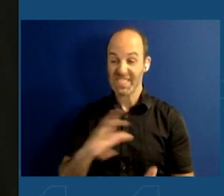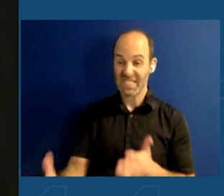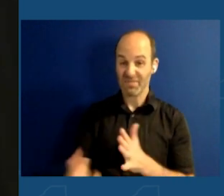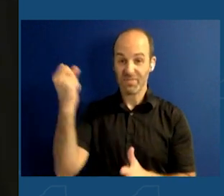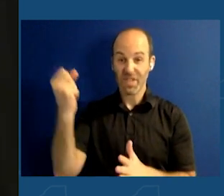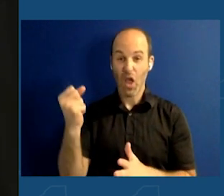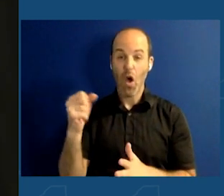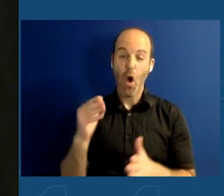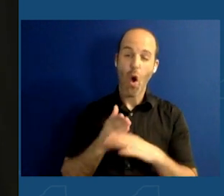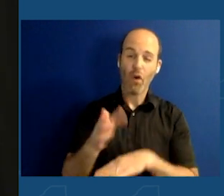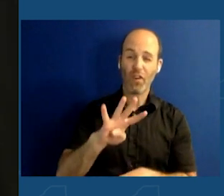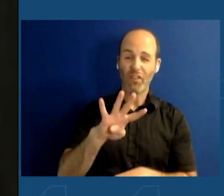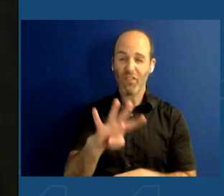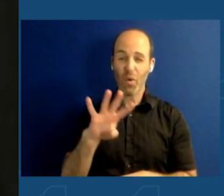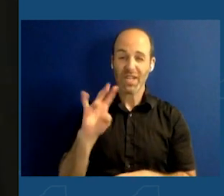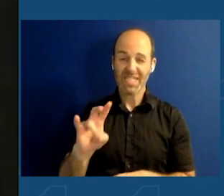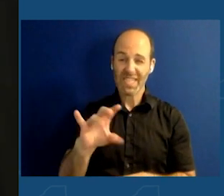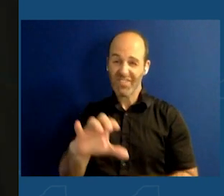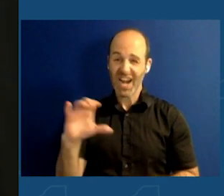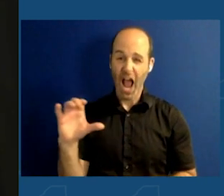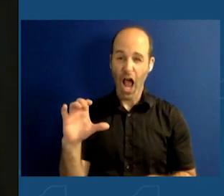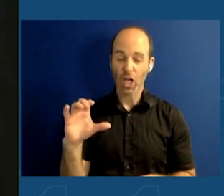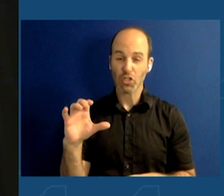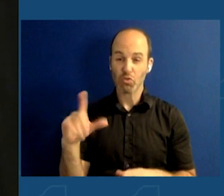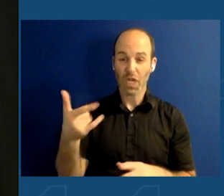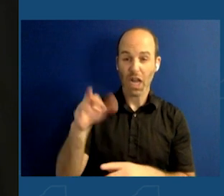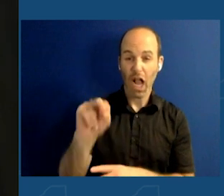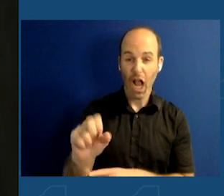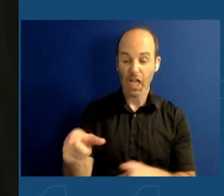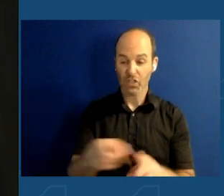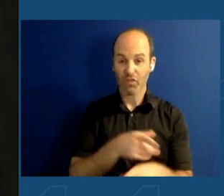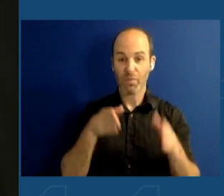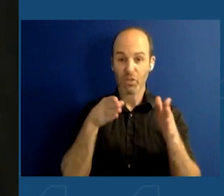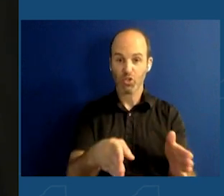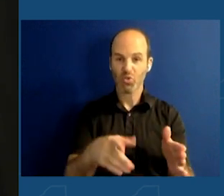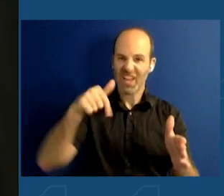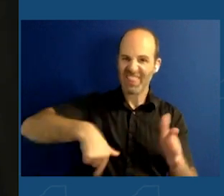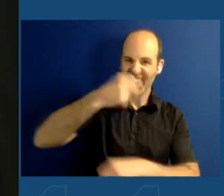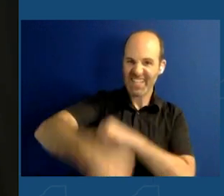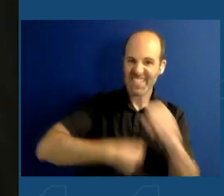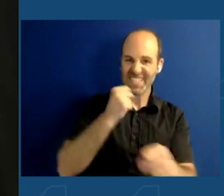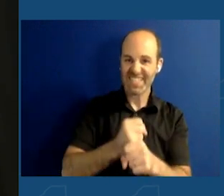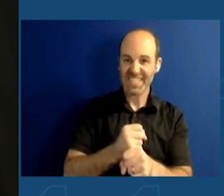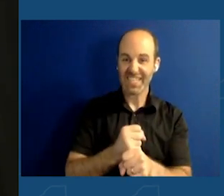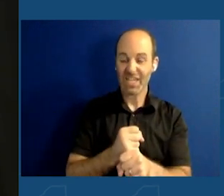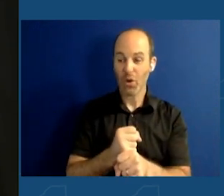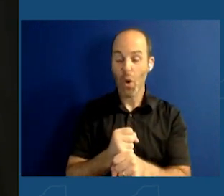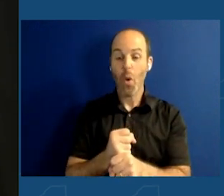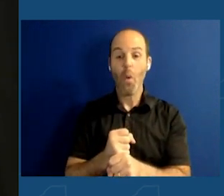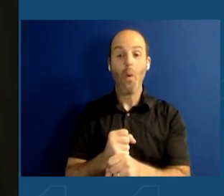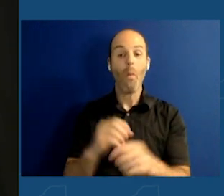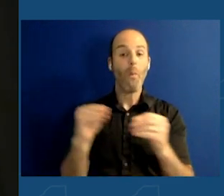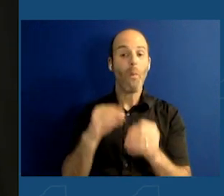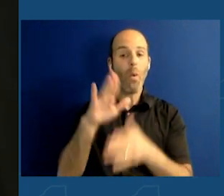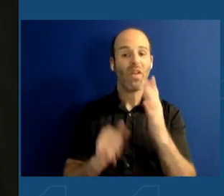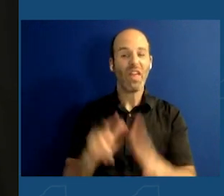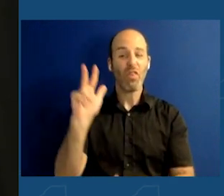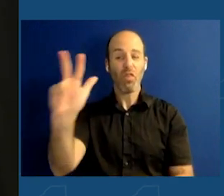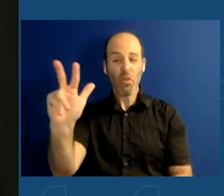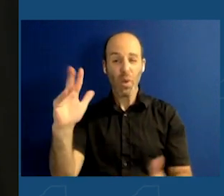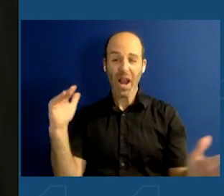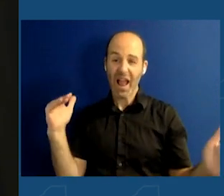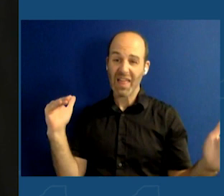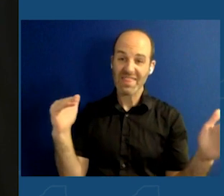4,700 guns off the street of New York this year. They made over 3,000